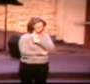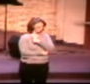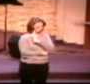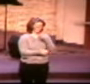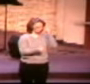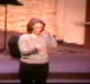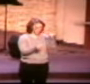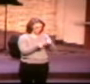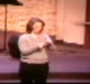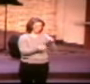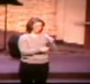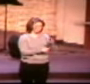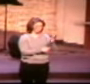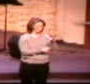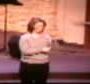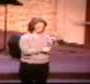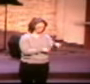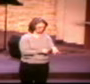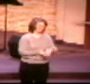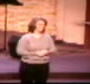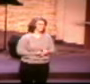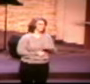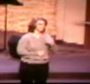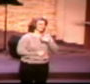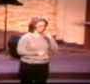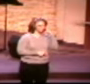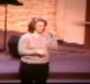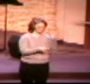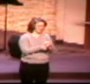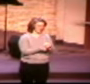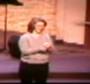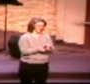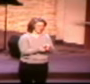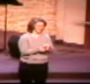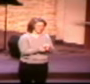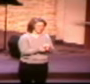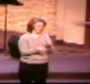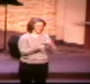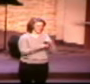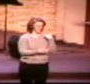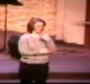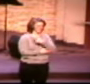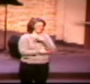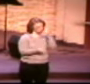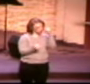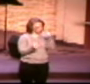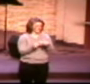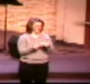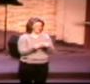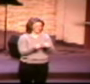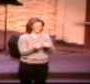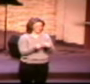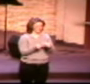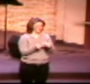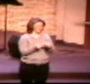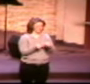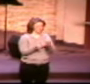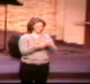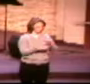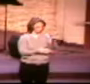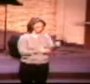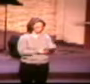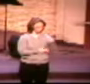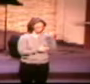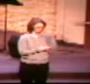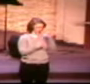Aubrey. And I think it's only fitting that we are reminded that it's only